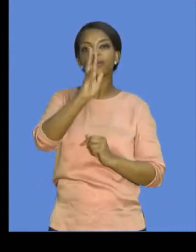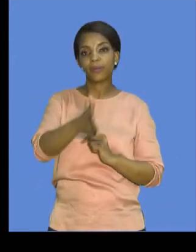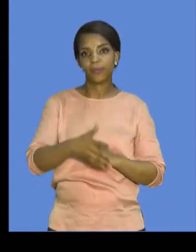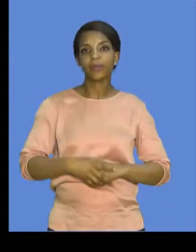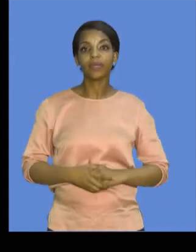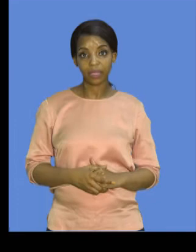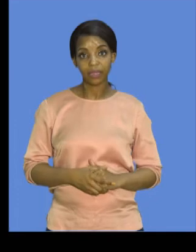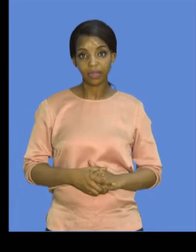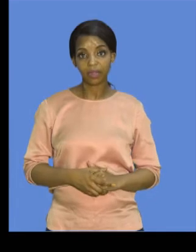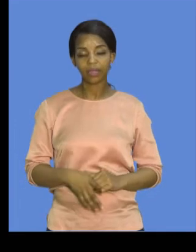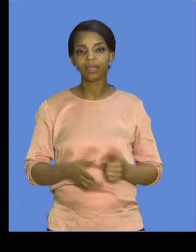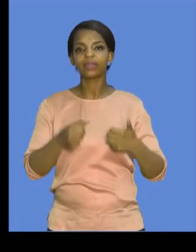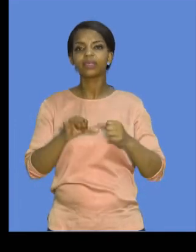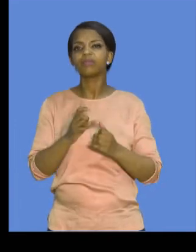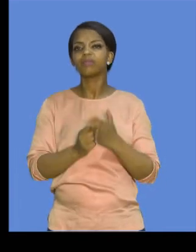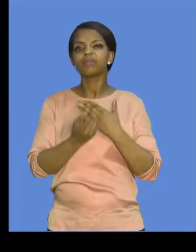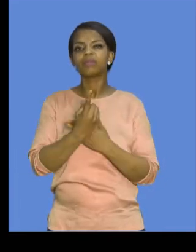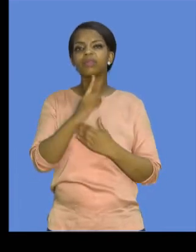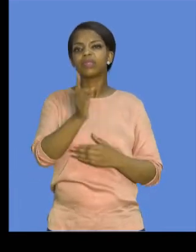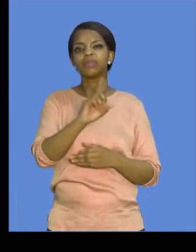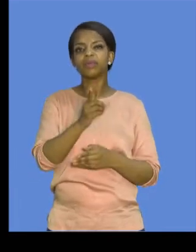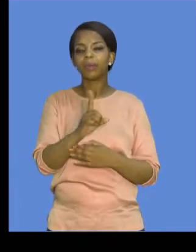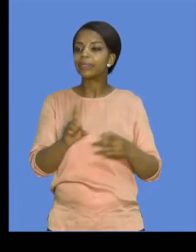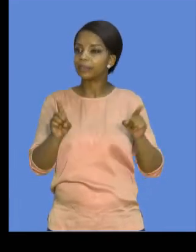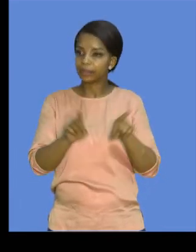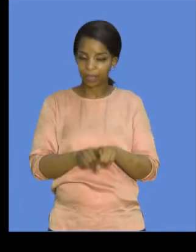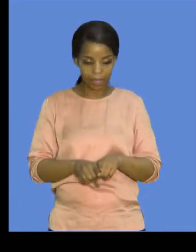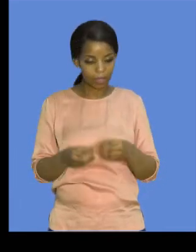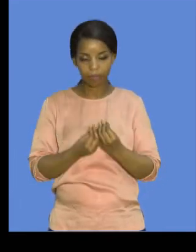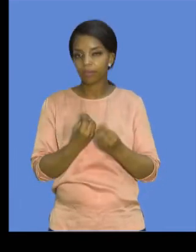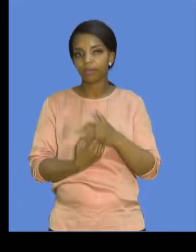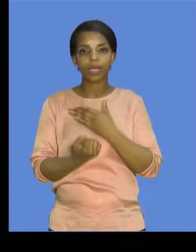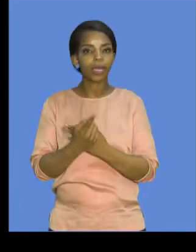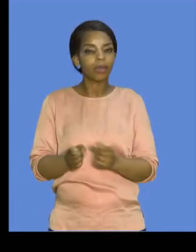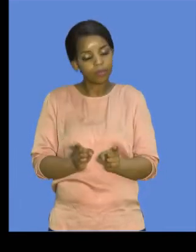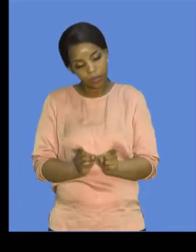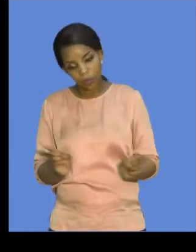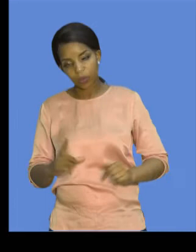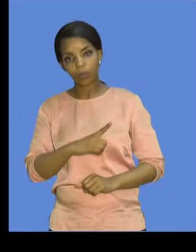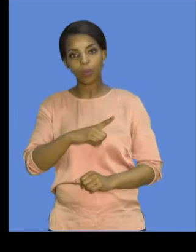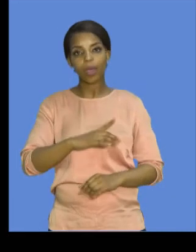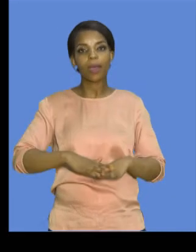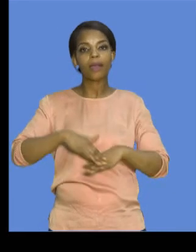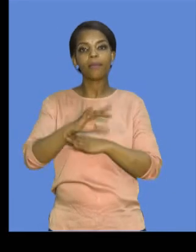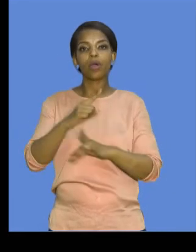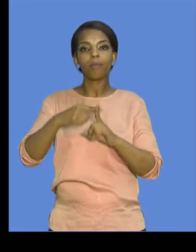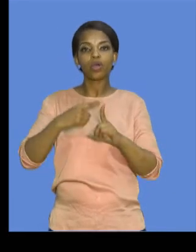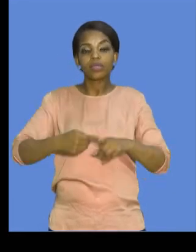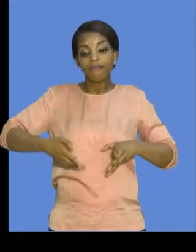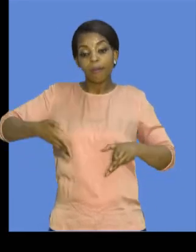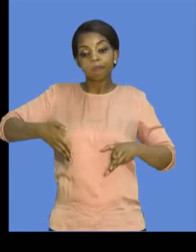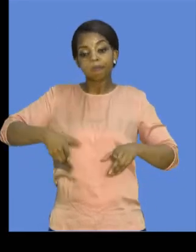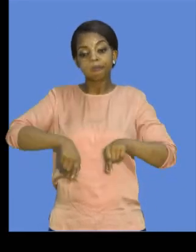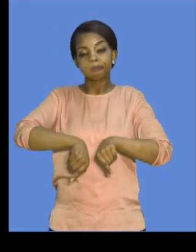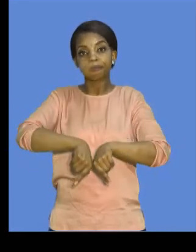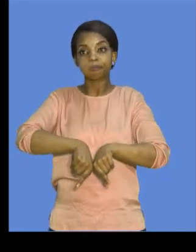by repulsion, and then what happens is a similar observation will be made because this will be more positive. So